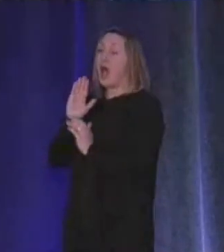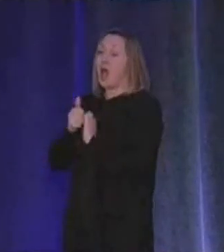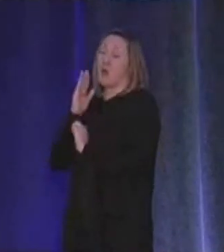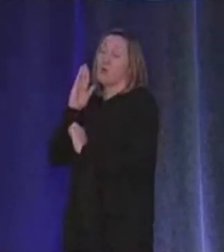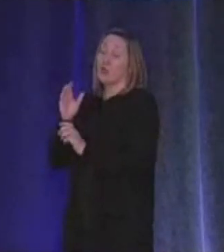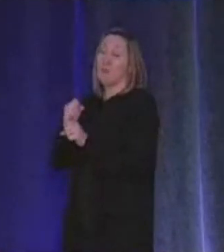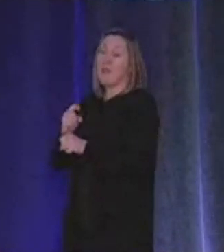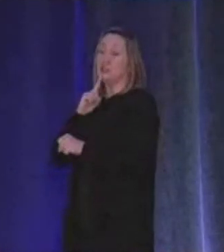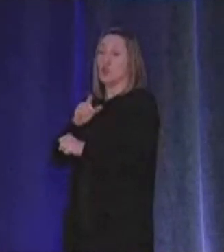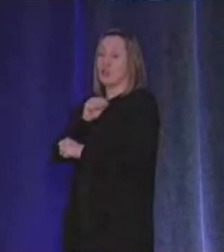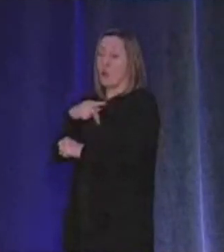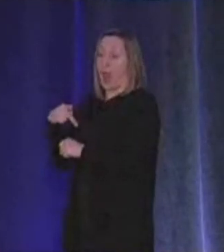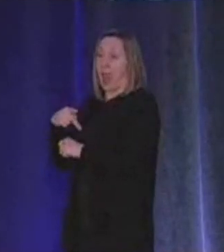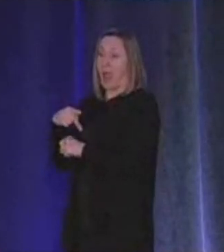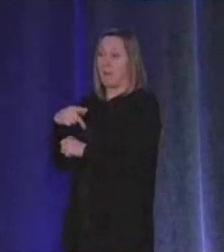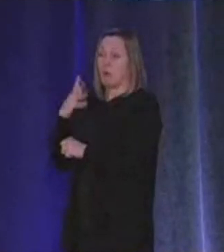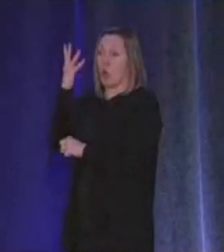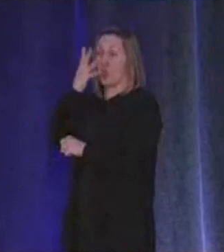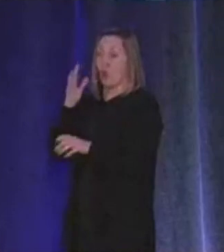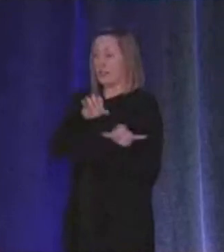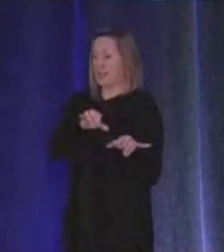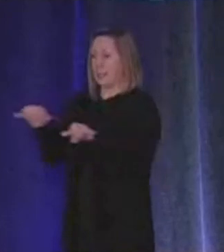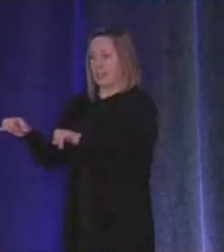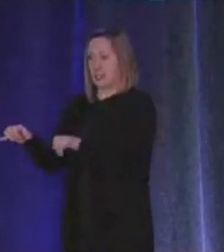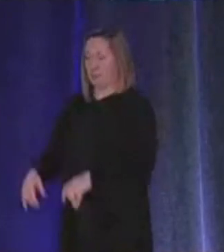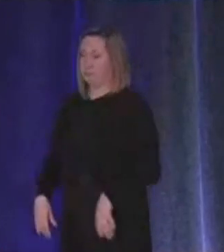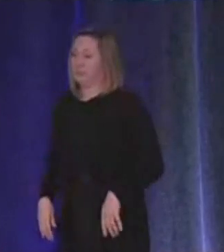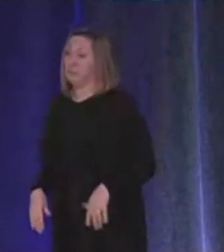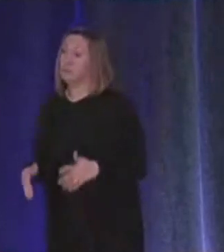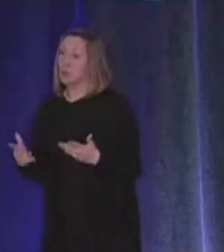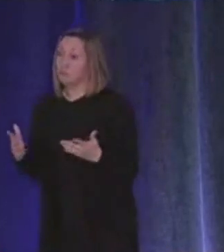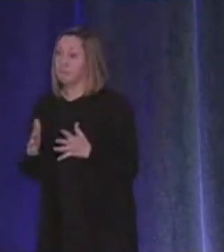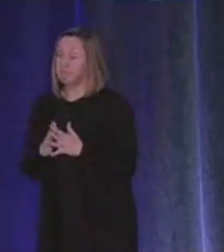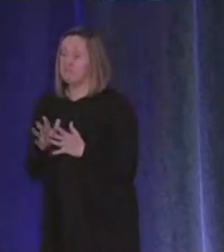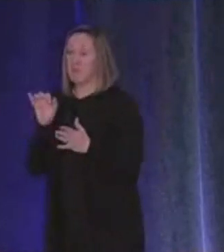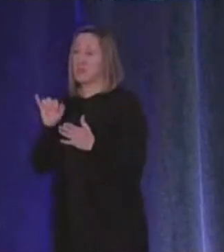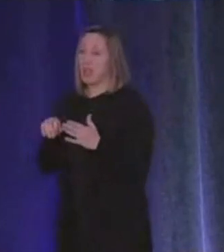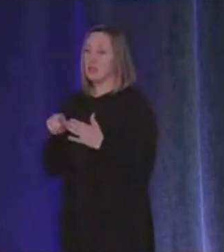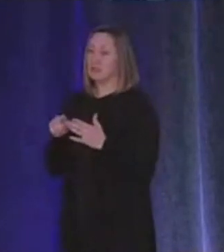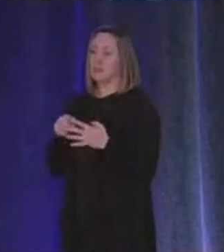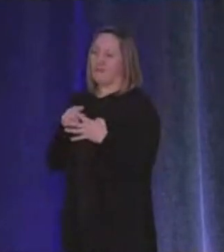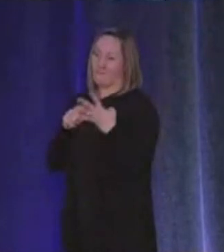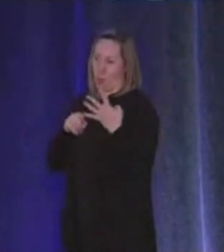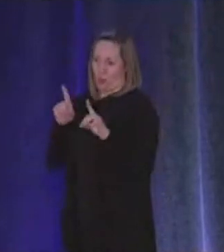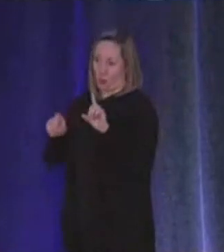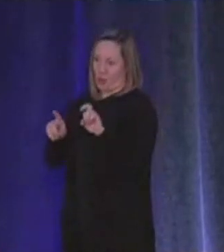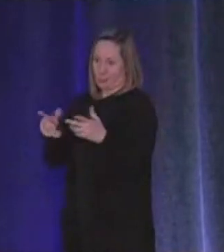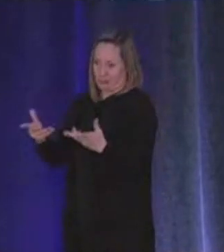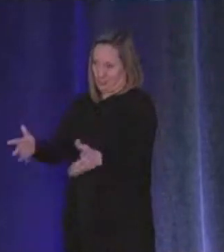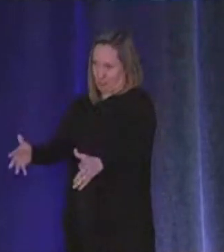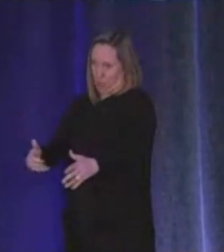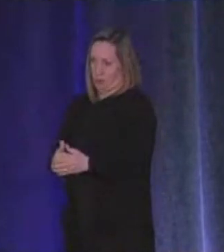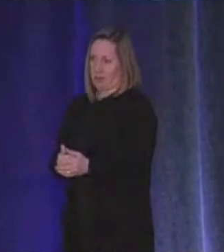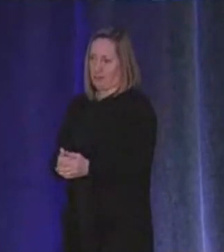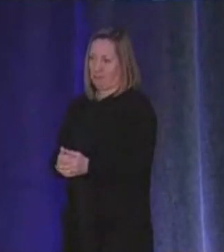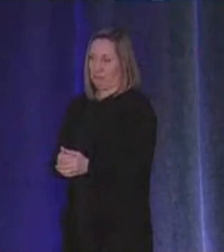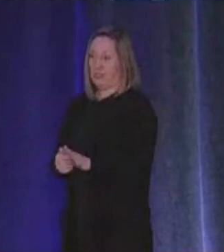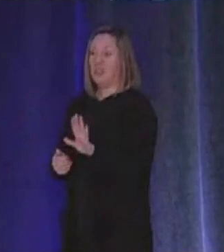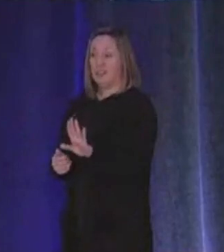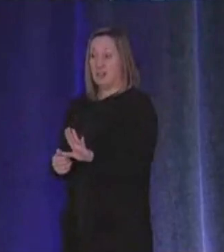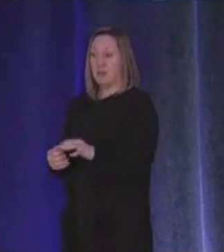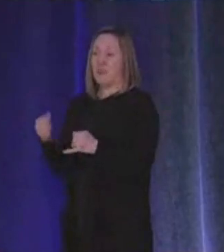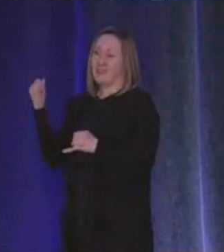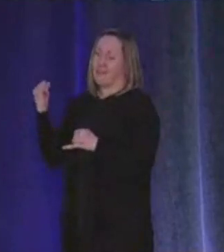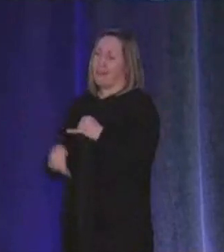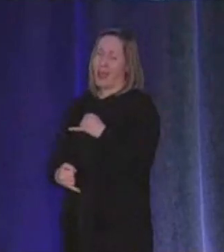your apps look consistent? Now, that's only 4 questions. And the last